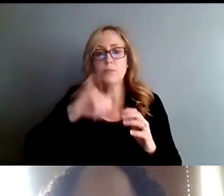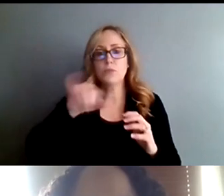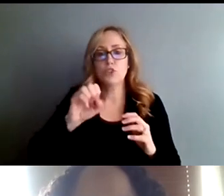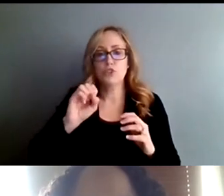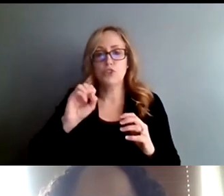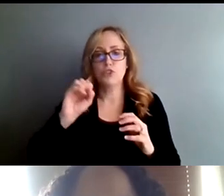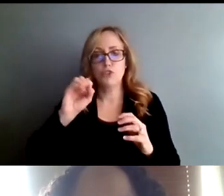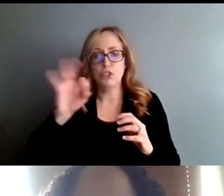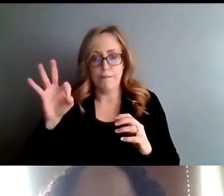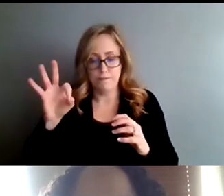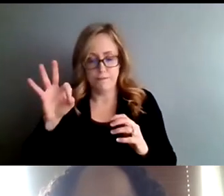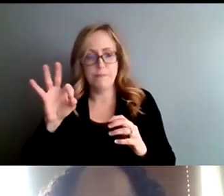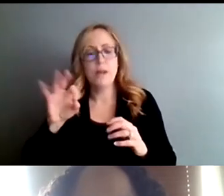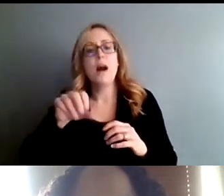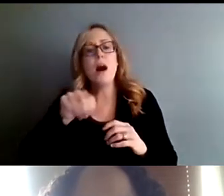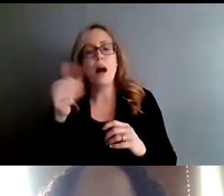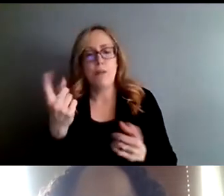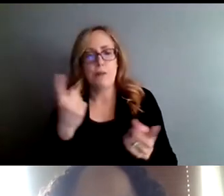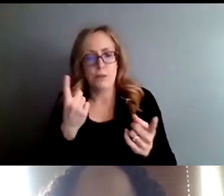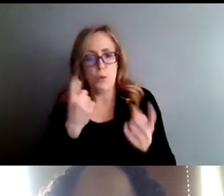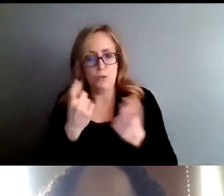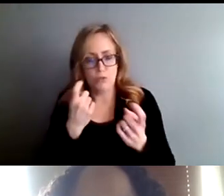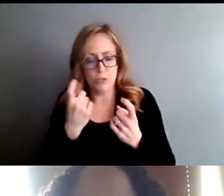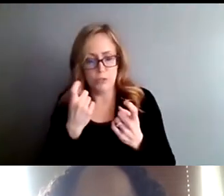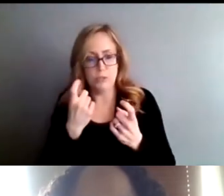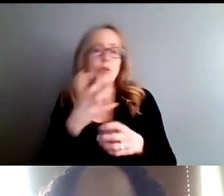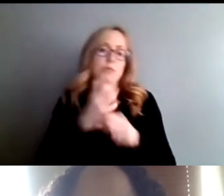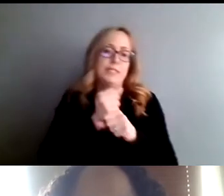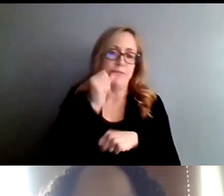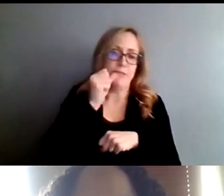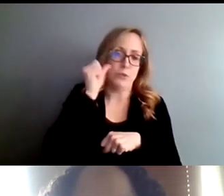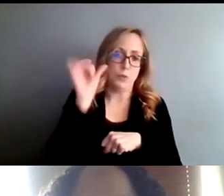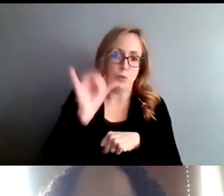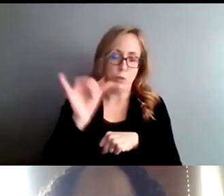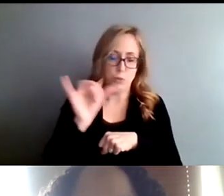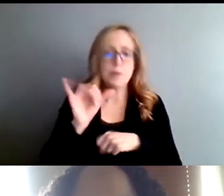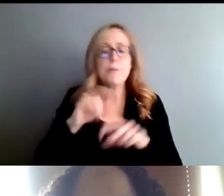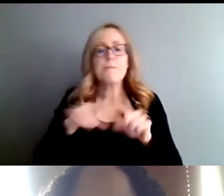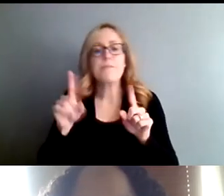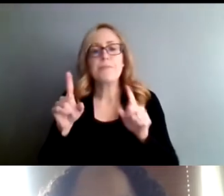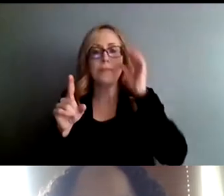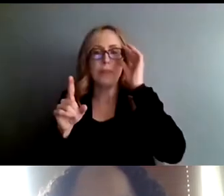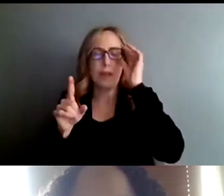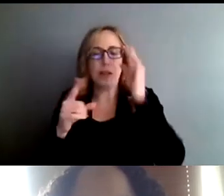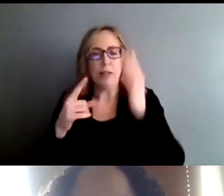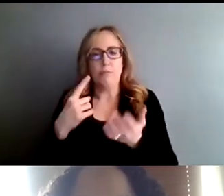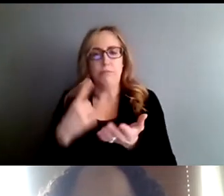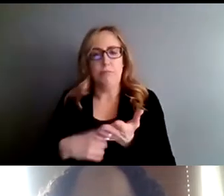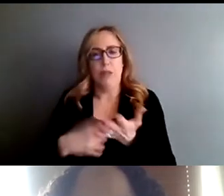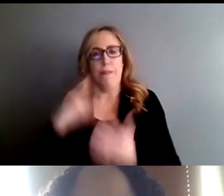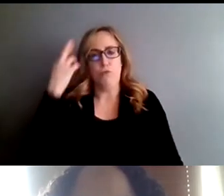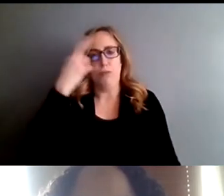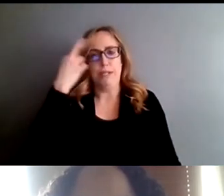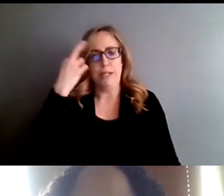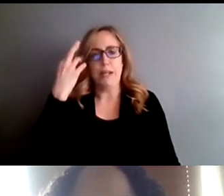We also received a question that we received yesterday as well, just discussing the reasoning behind returning